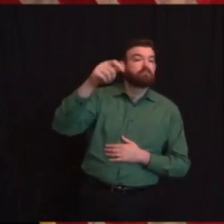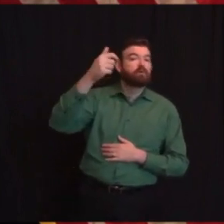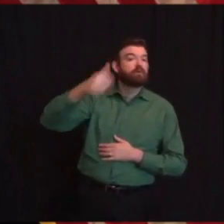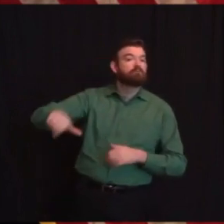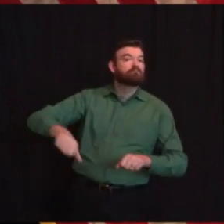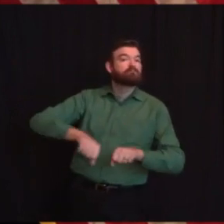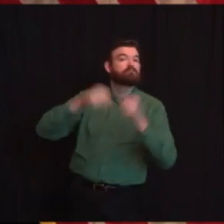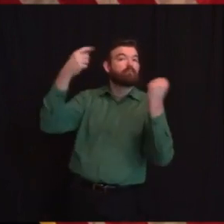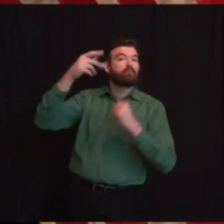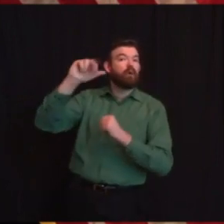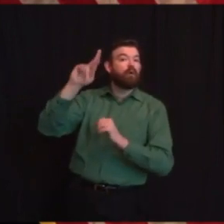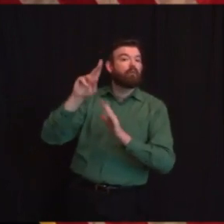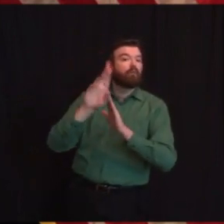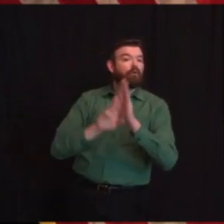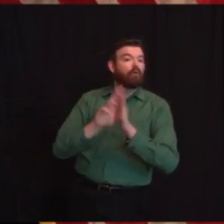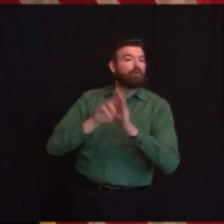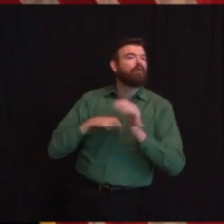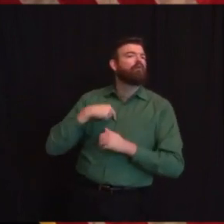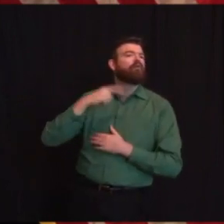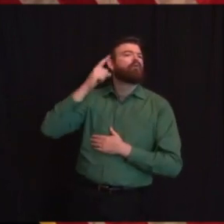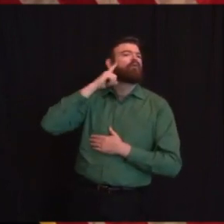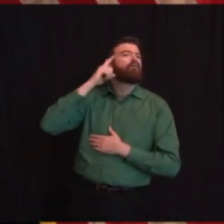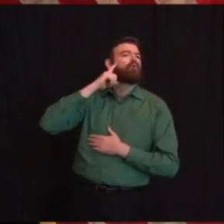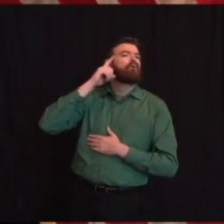people were saying down the shore there's already out-of-state plates.